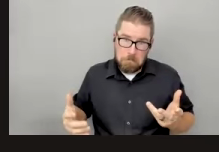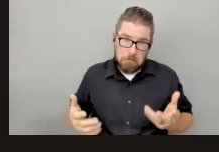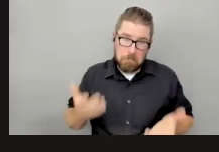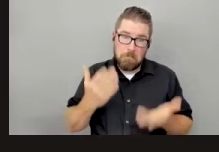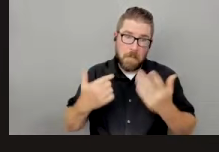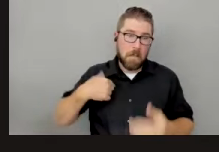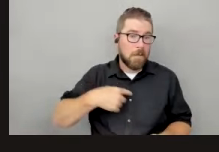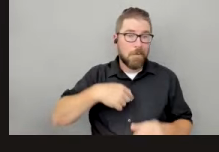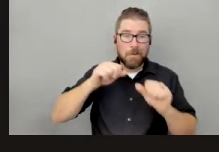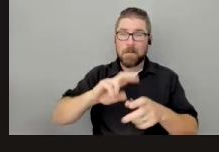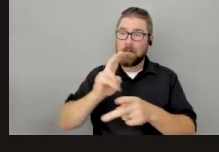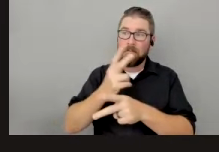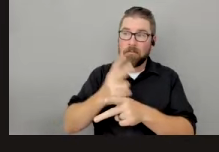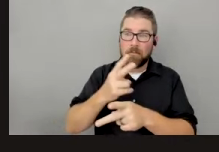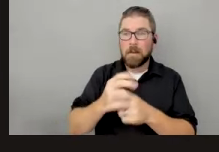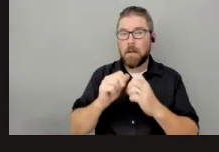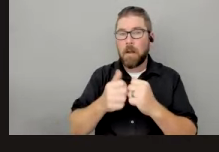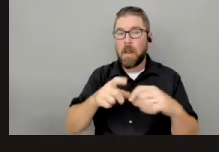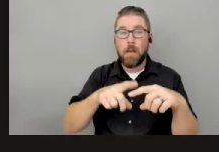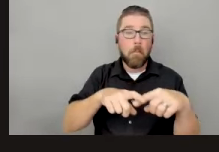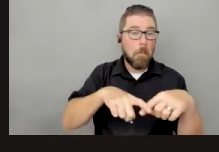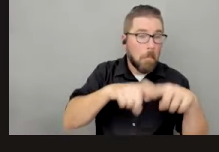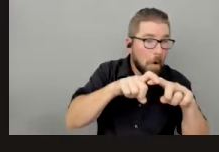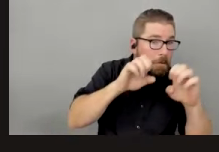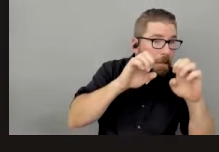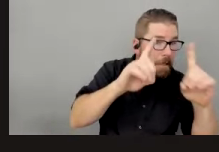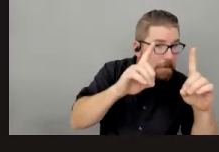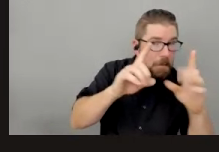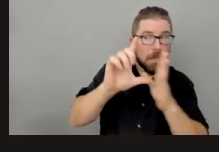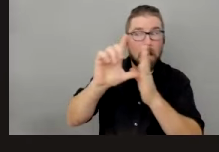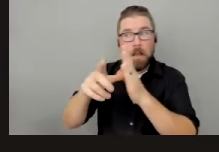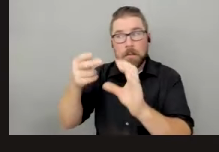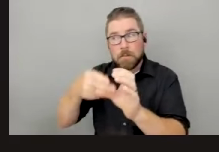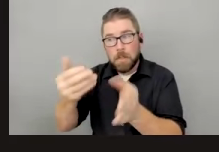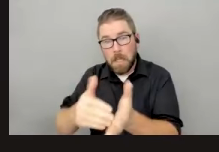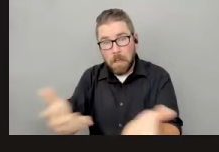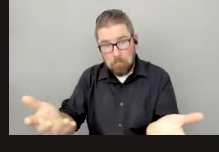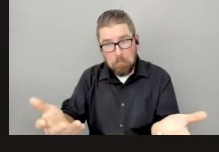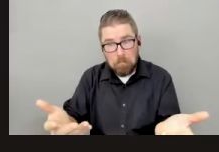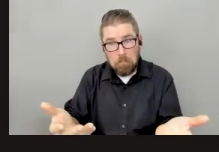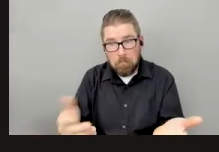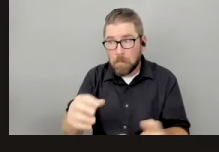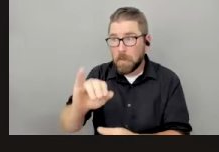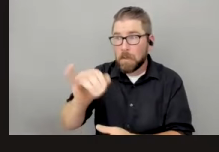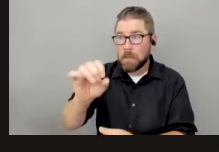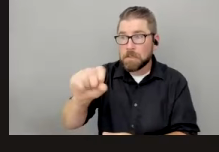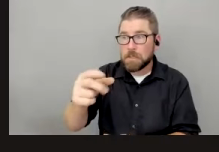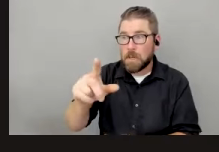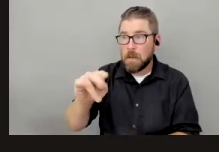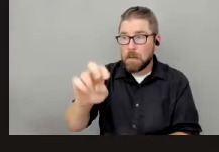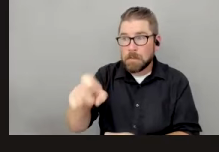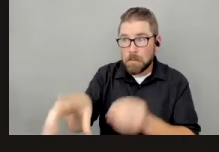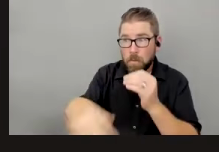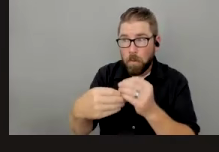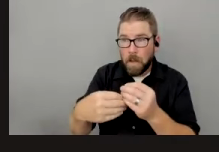partake in the whole semester, right? So let's go to, do you have anything to add, Jocelyn? It's just